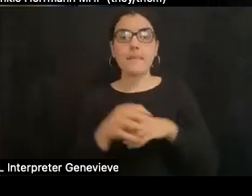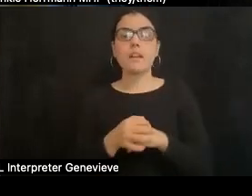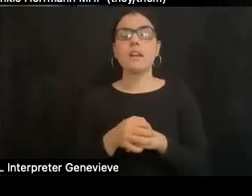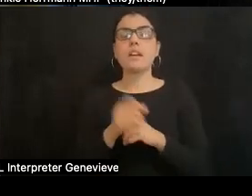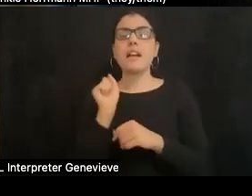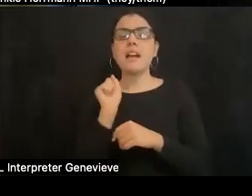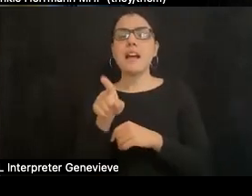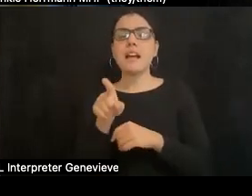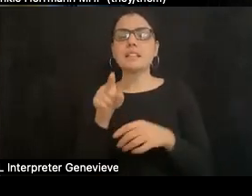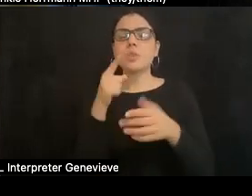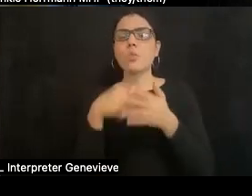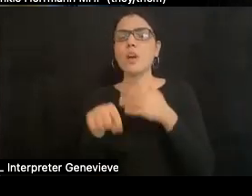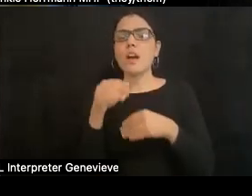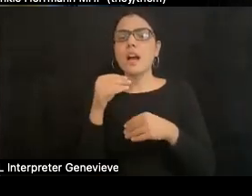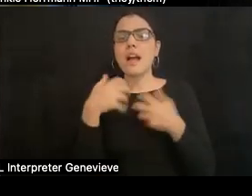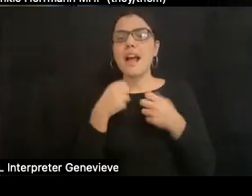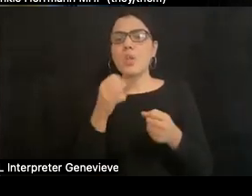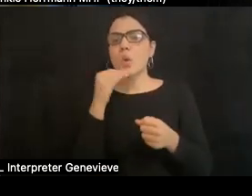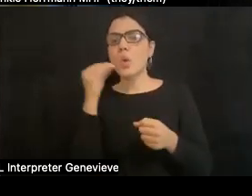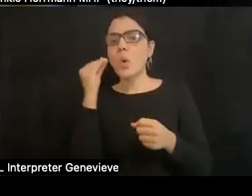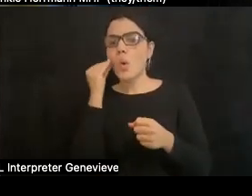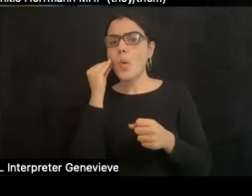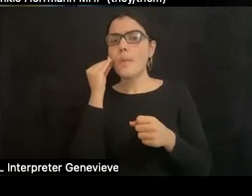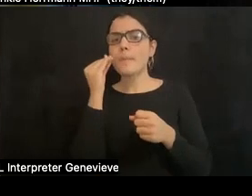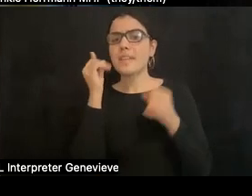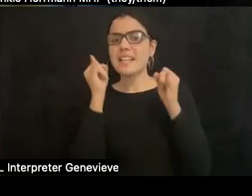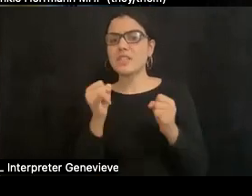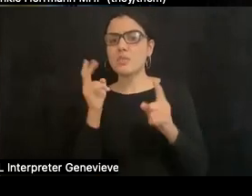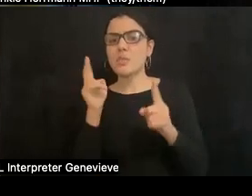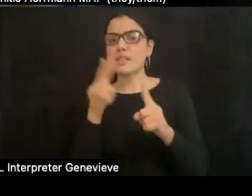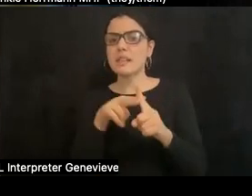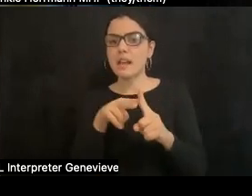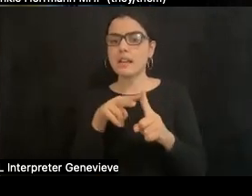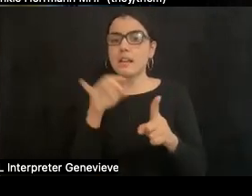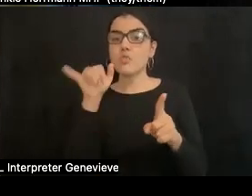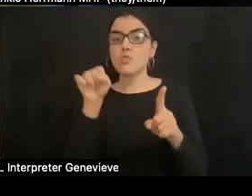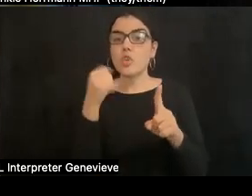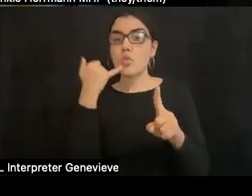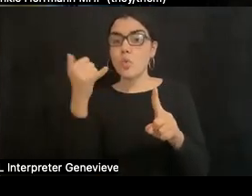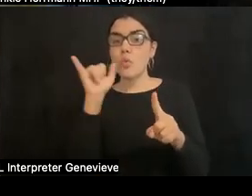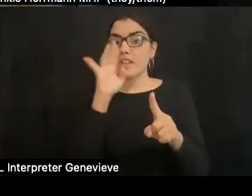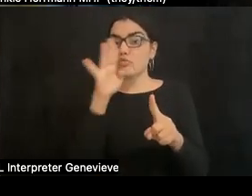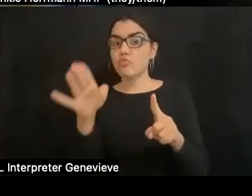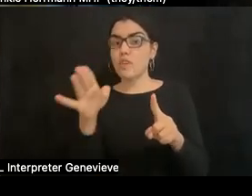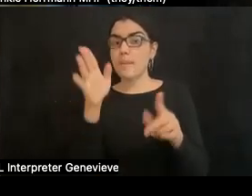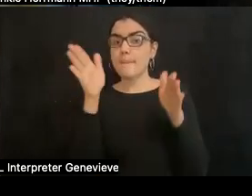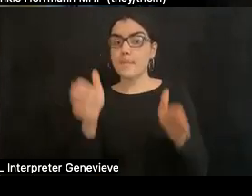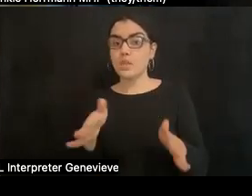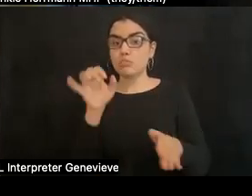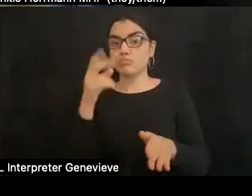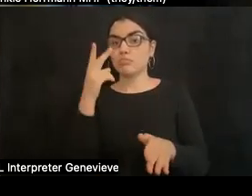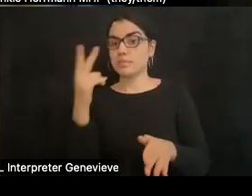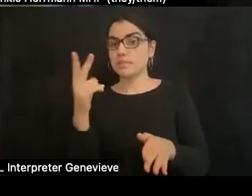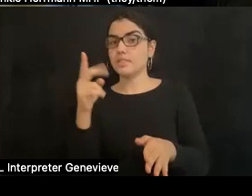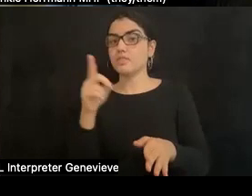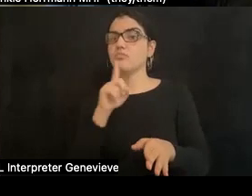what health home the individual is assigned to, and then you can call the health home directly and see where they're at in the process. Have they been